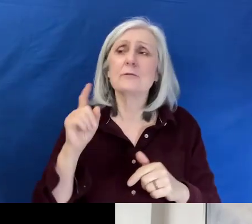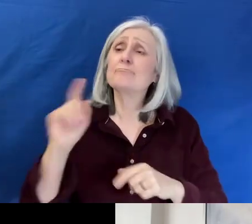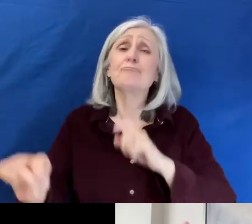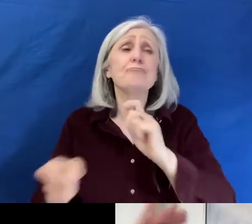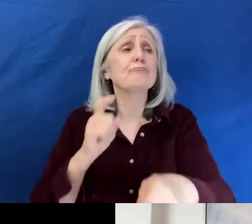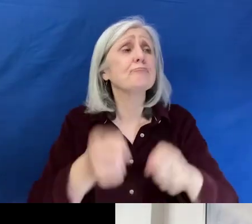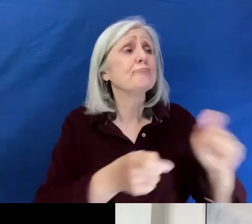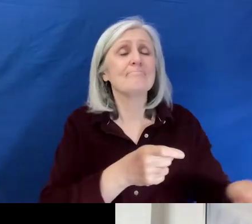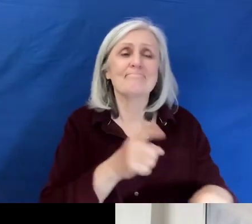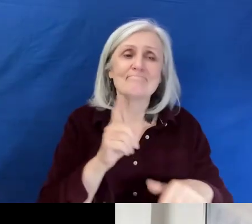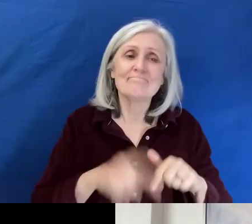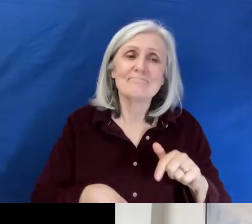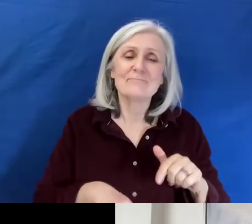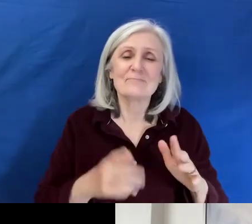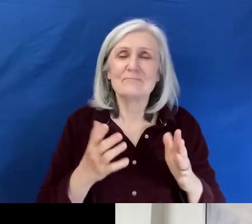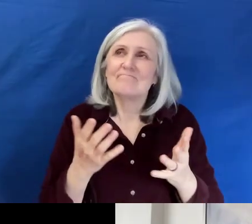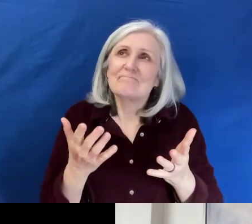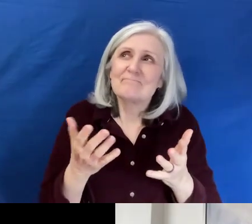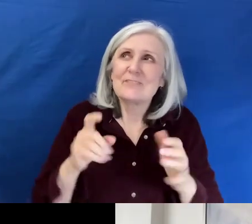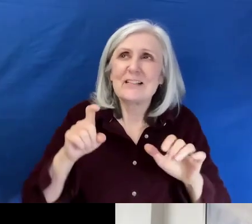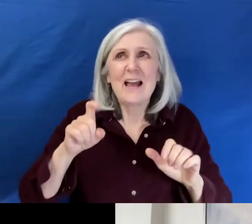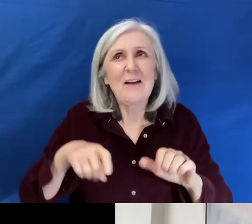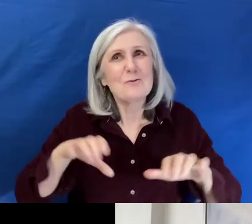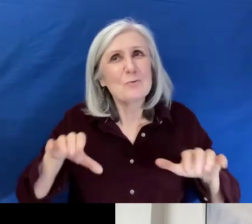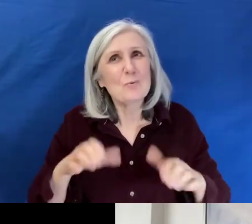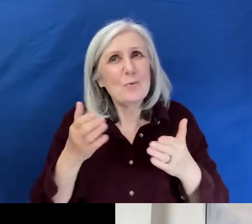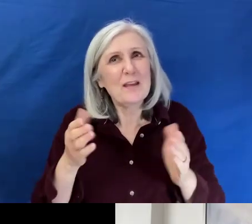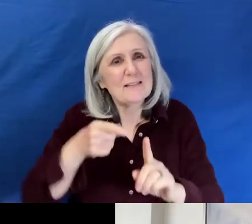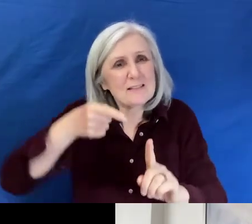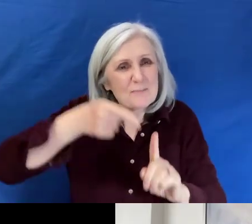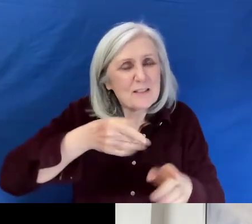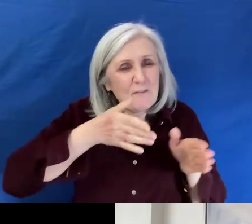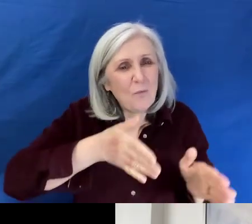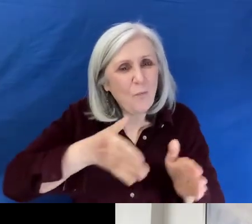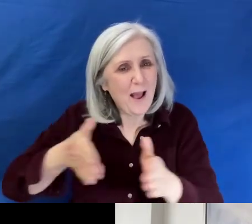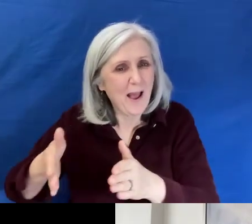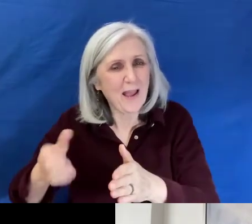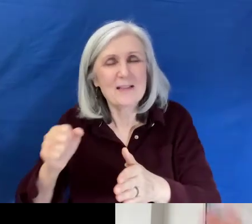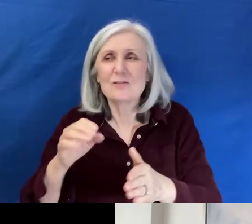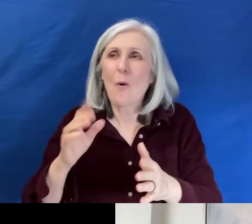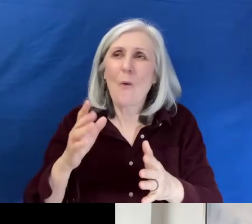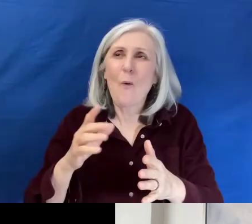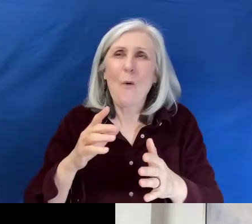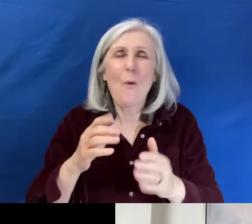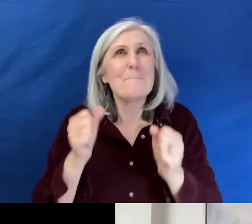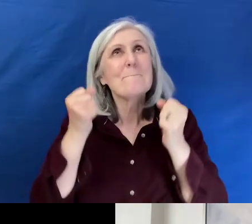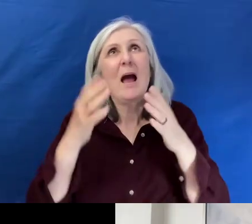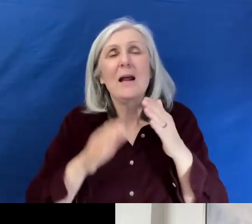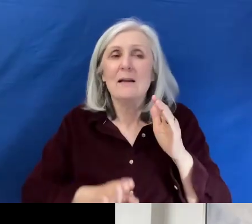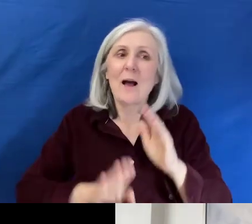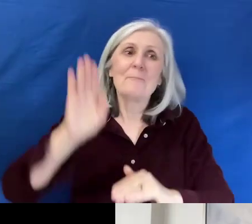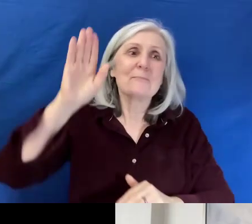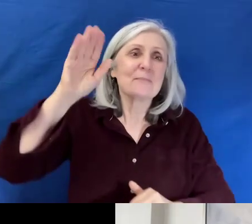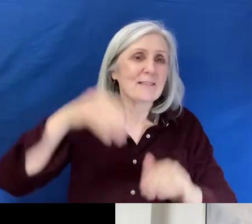there's certain ways to go about things. And yeah, so there's a lot of ups and downs and